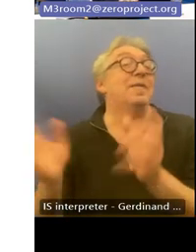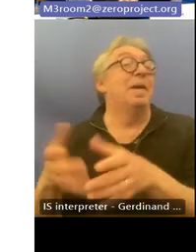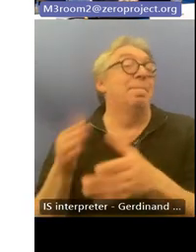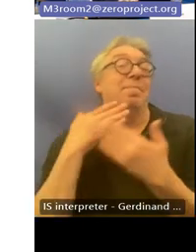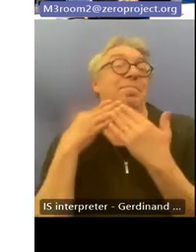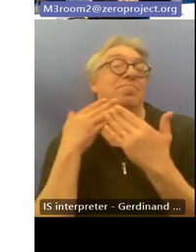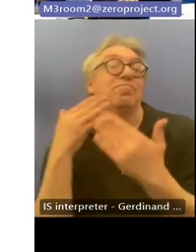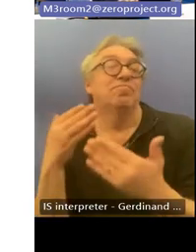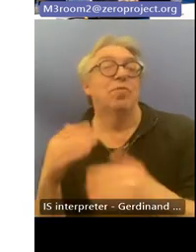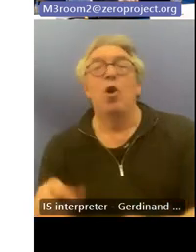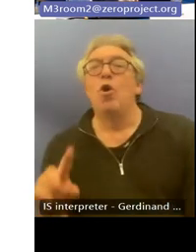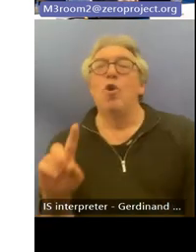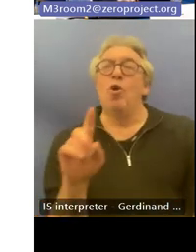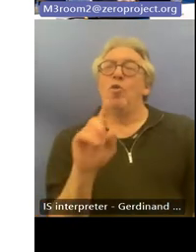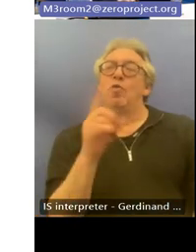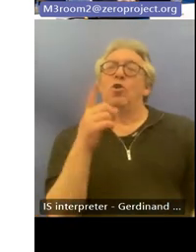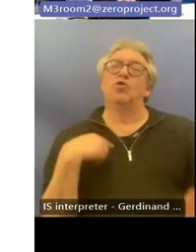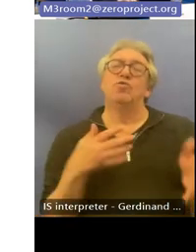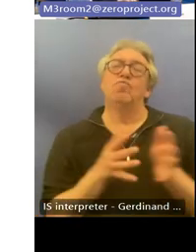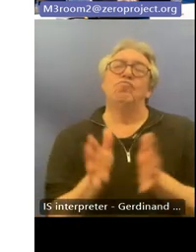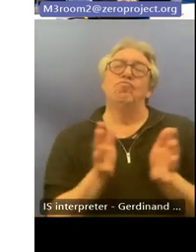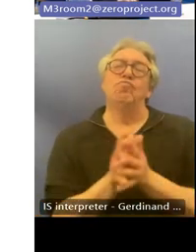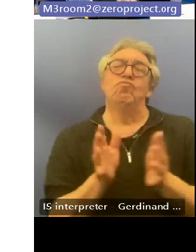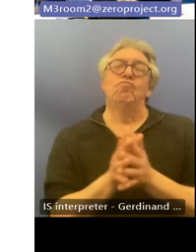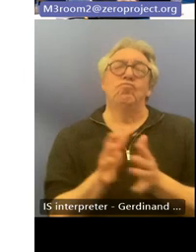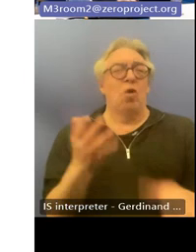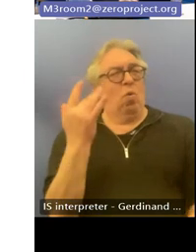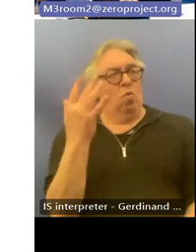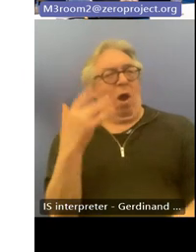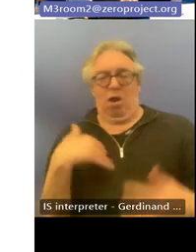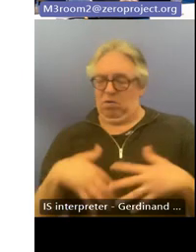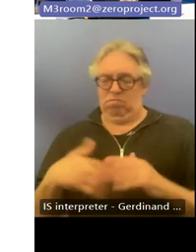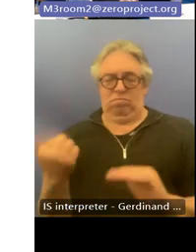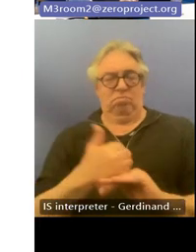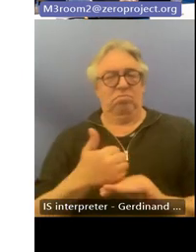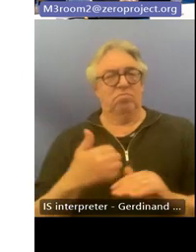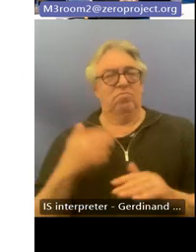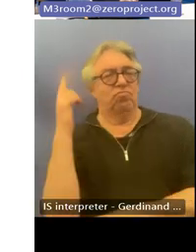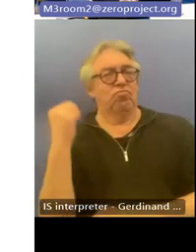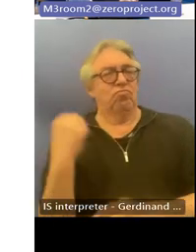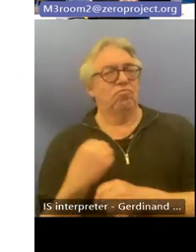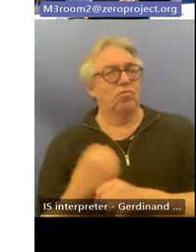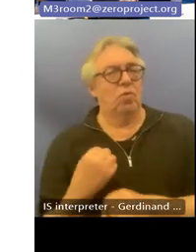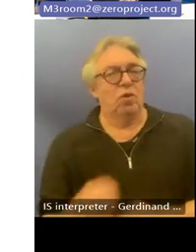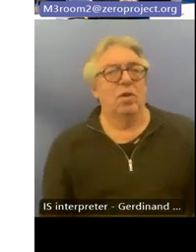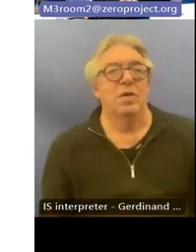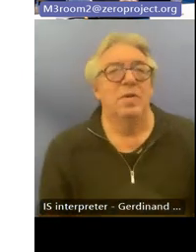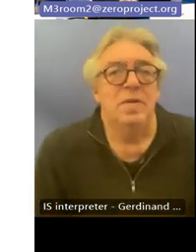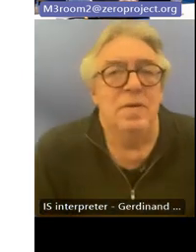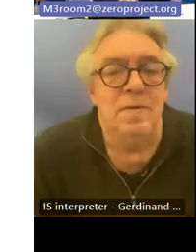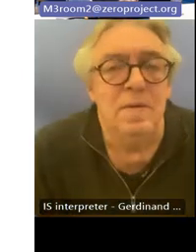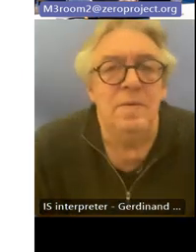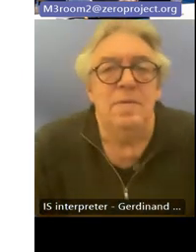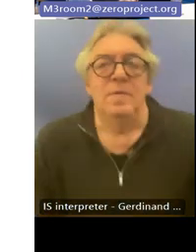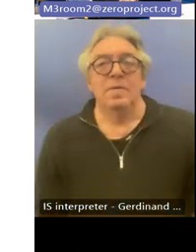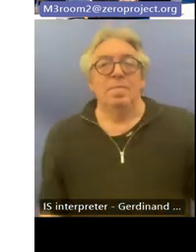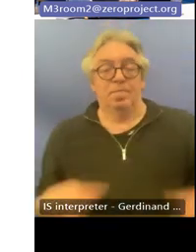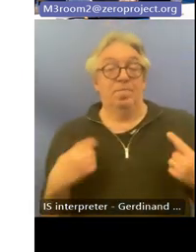the background and purpose that motivated our work. Our team, Living Dignity, was founded